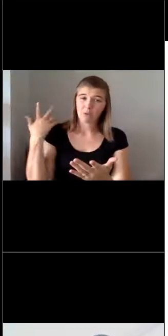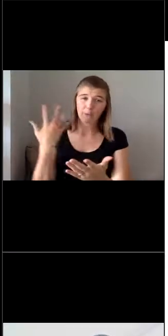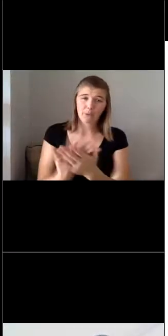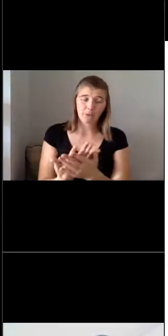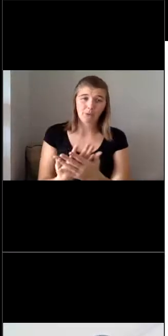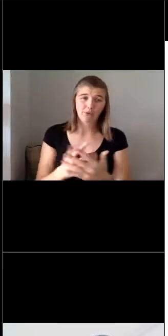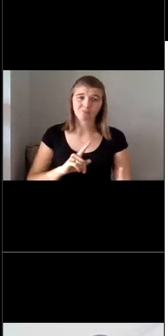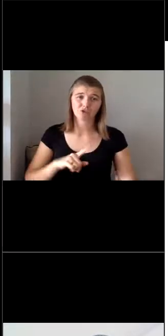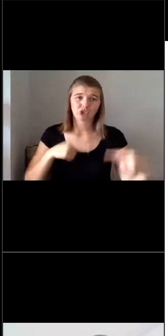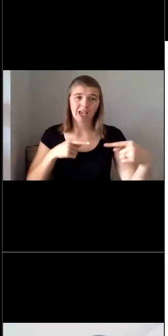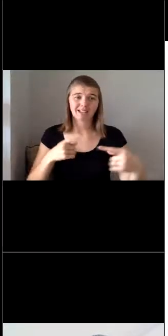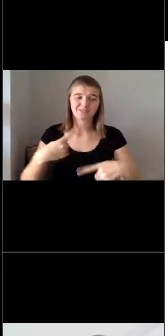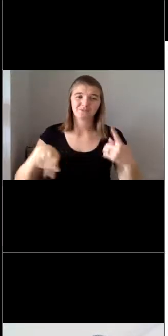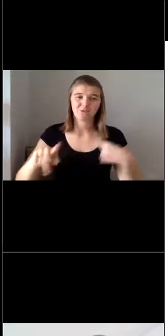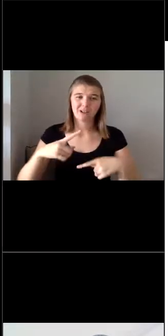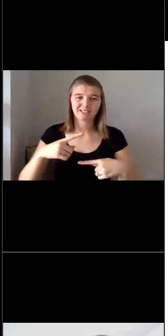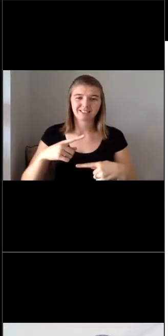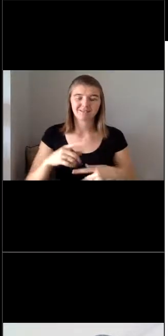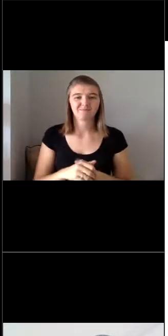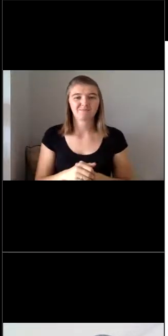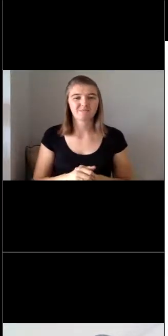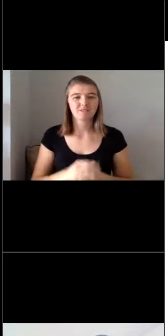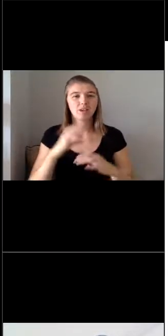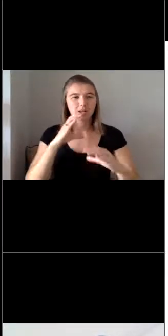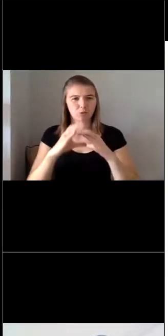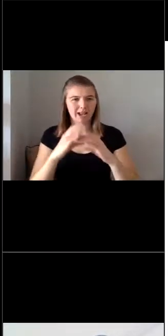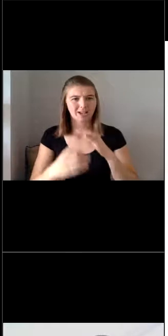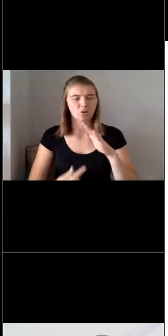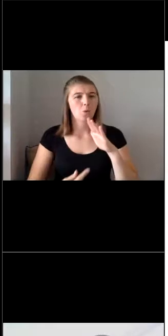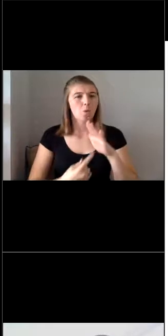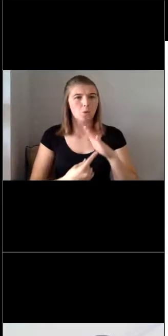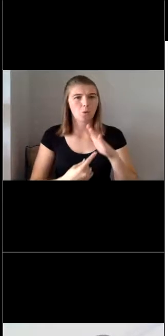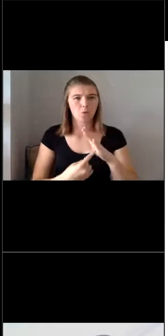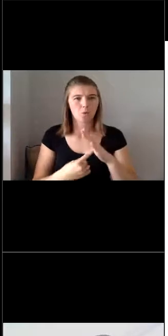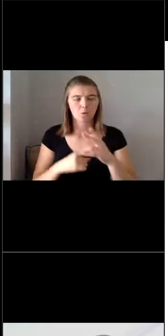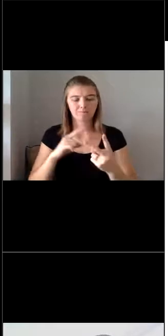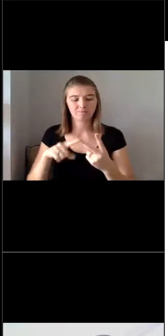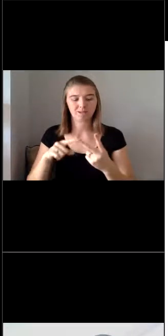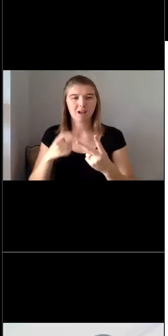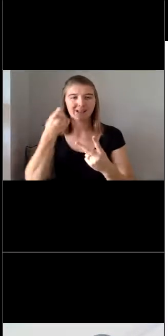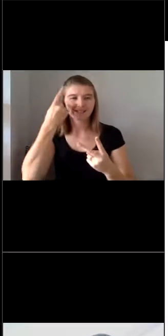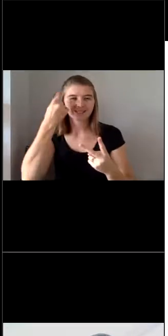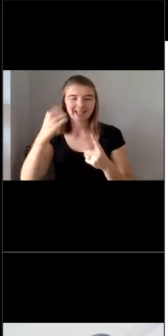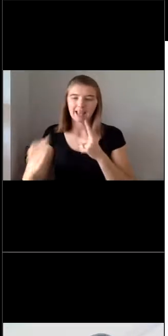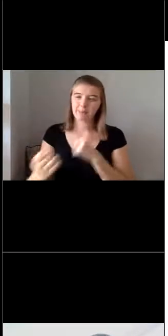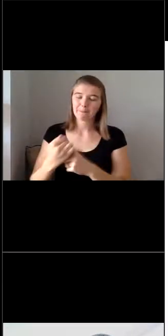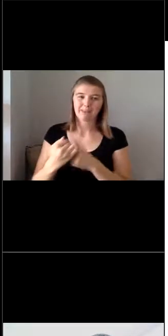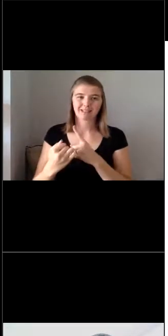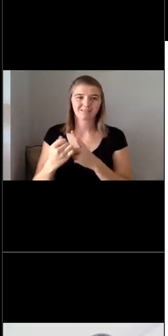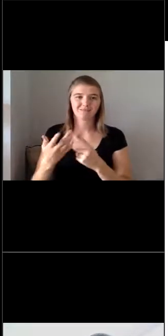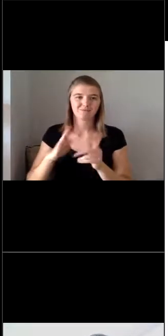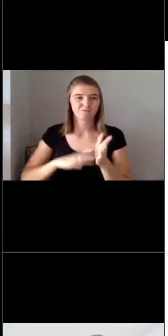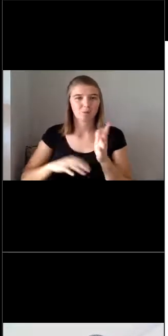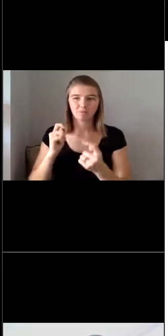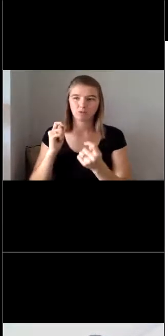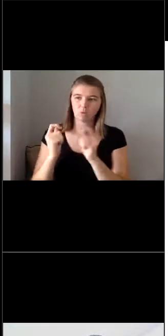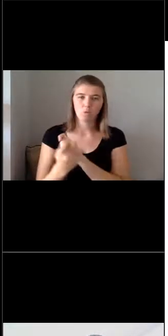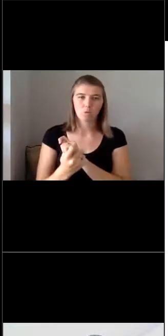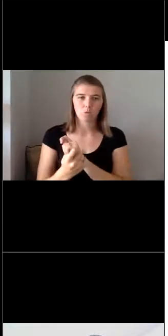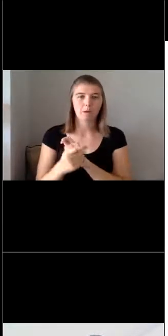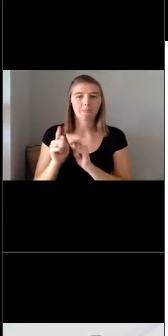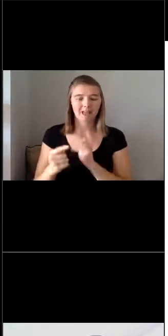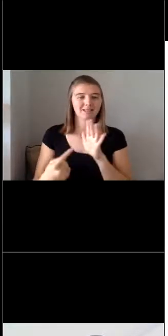key. Understanding the impact of change has been key. Understanding our business continuity planning and return has been key. And